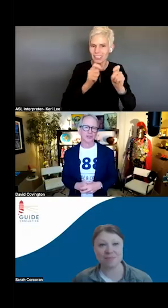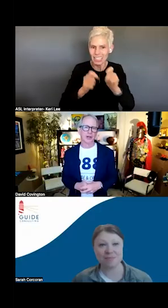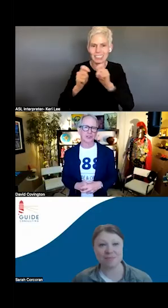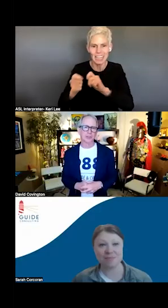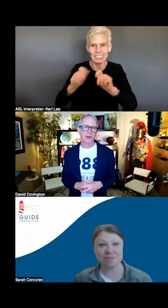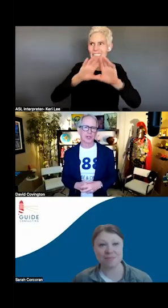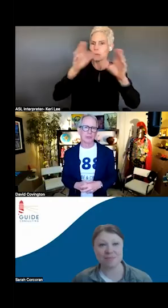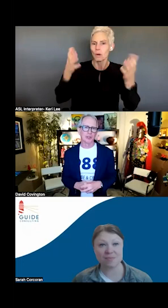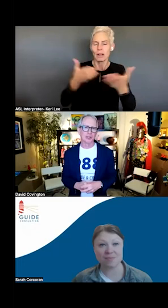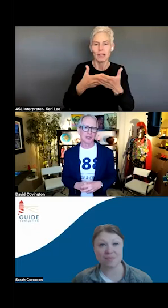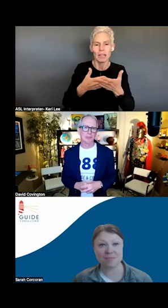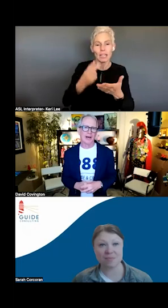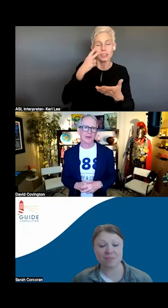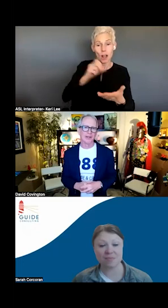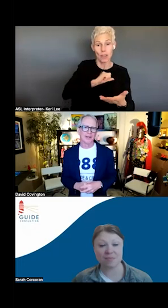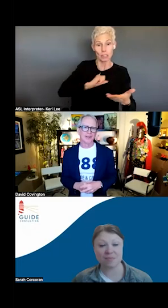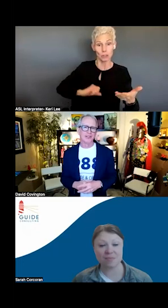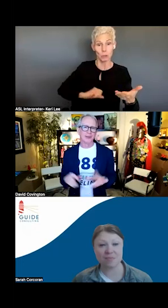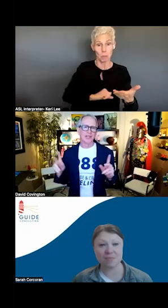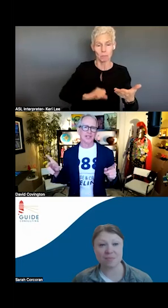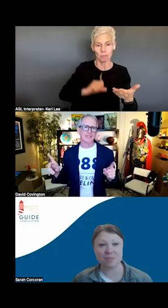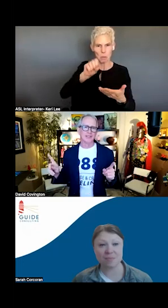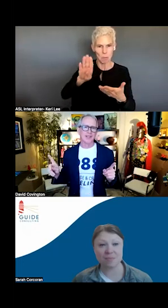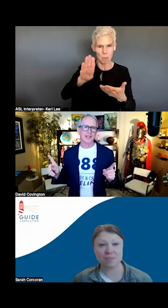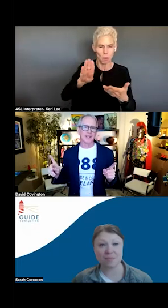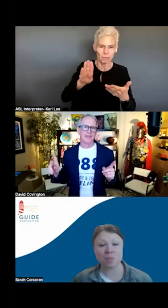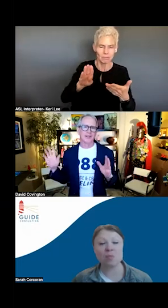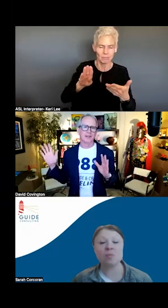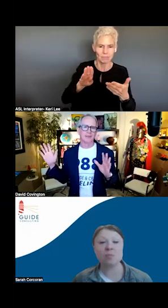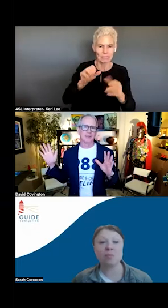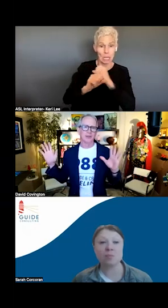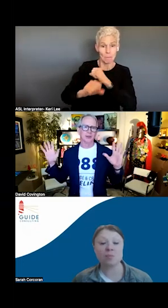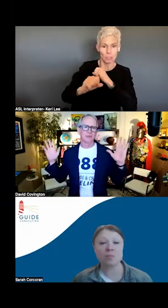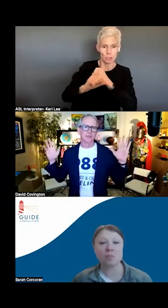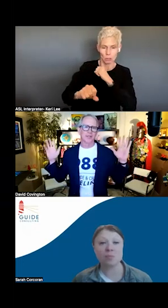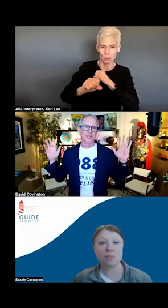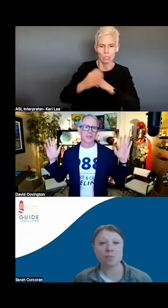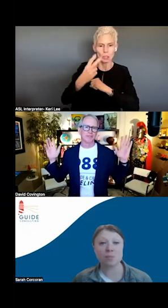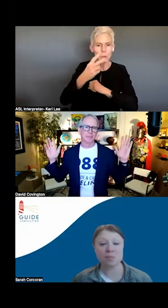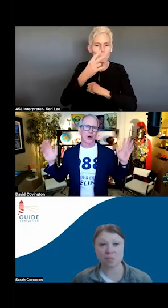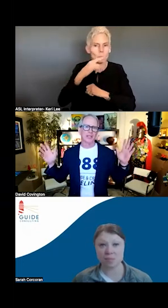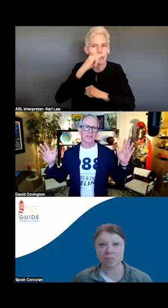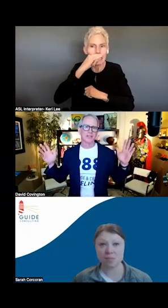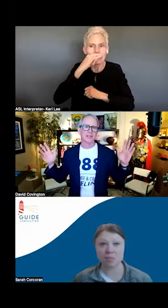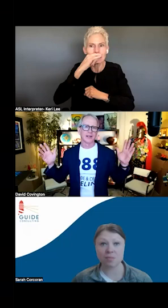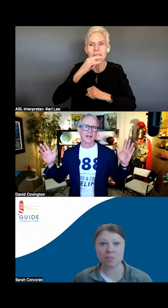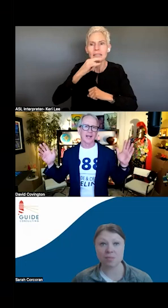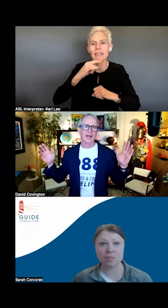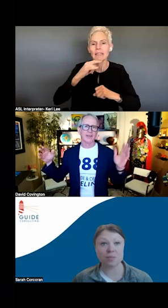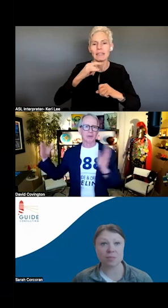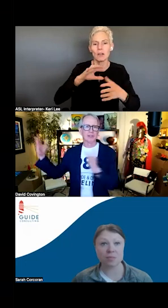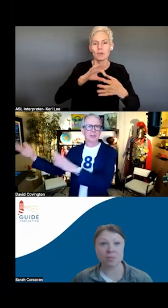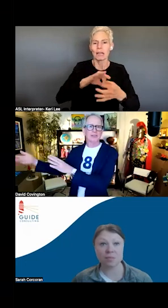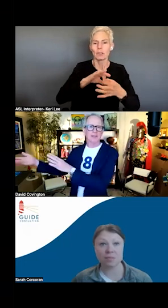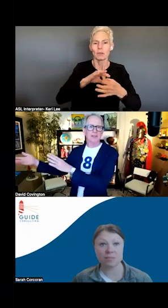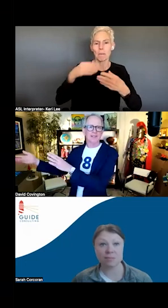world. You saw the Super Bowl commercial about the two kids in the little market, and